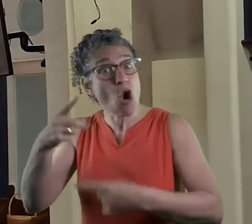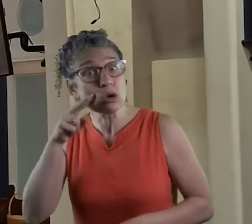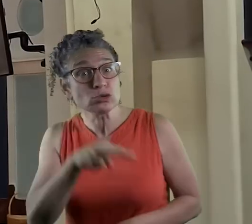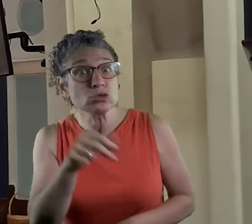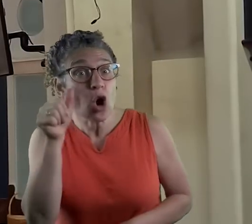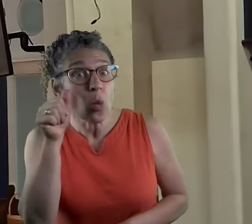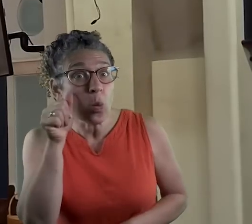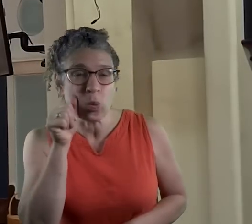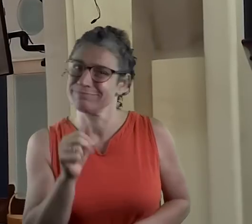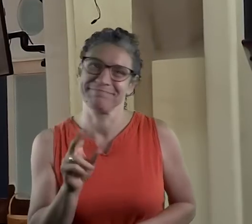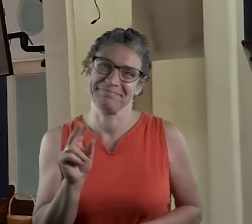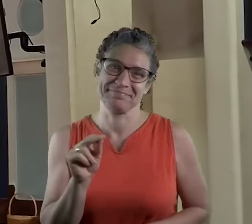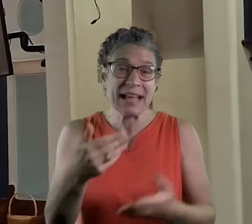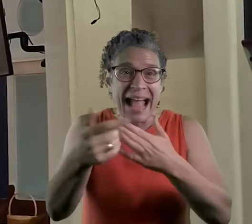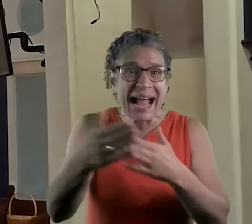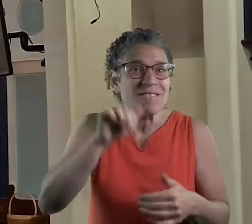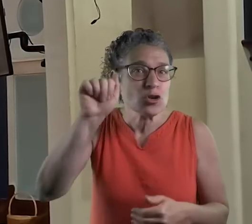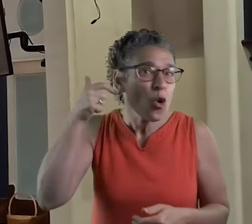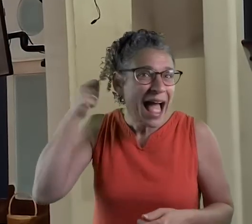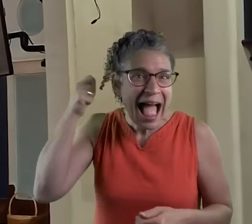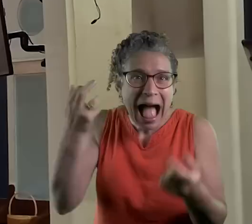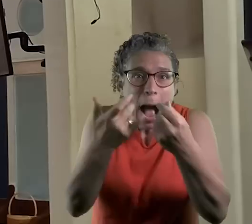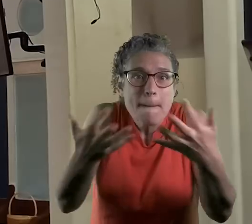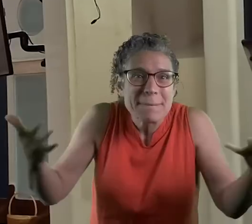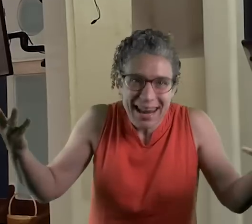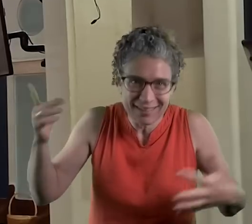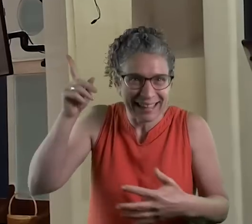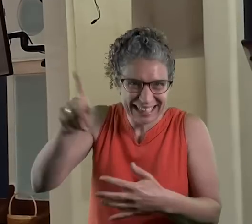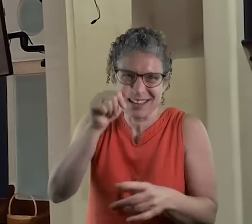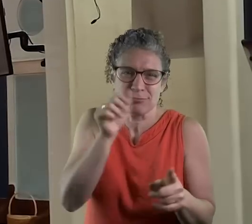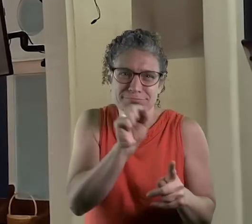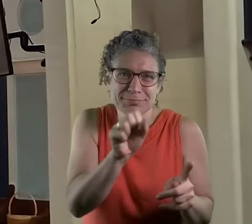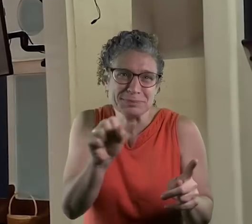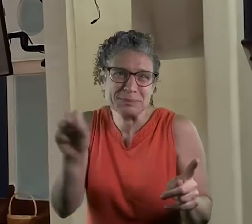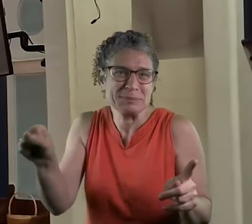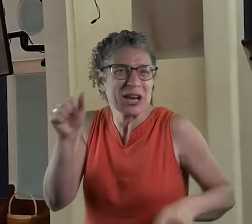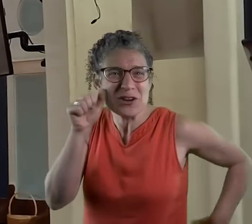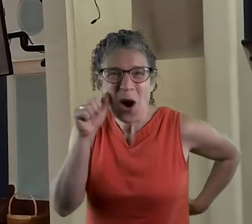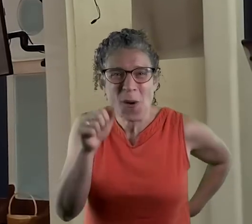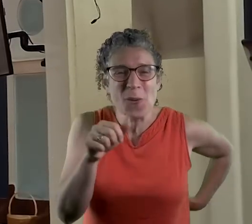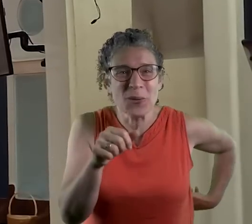Father. And even the hairs of your head are all counted. So do not be